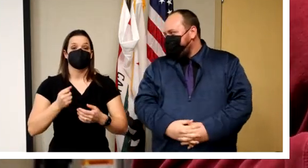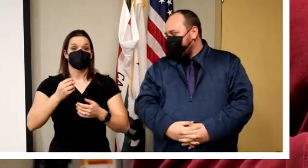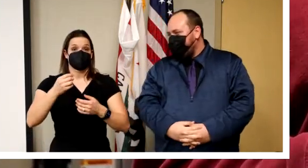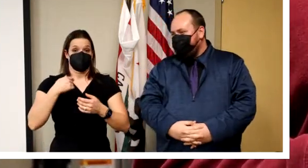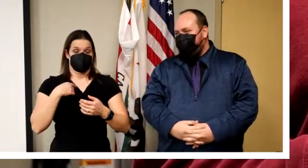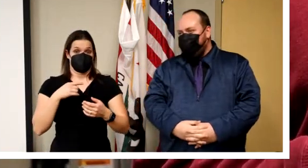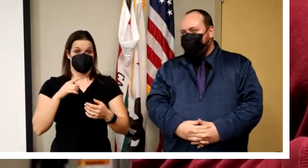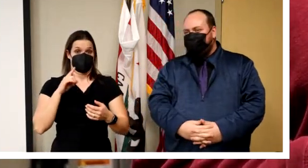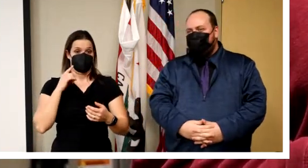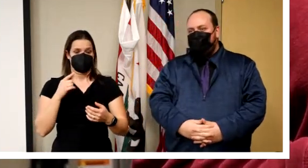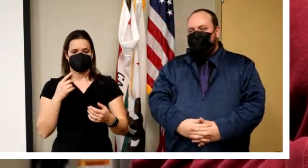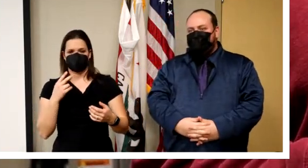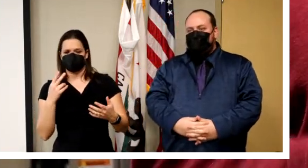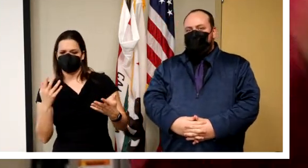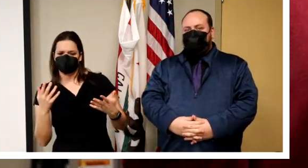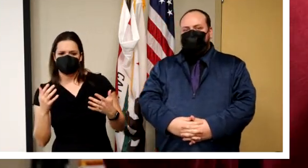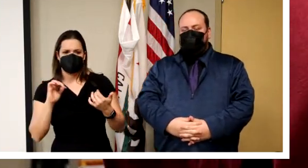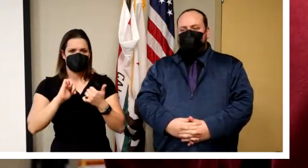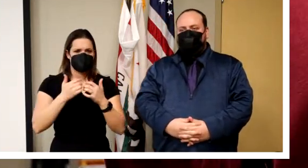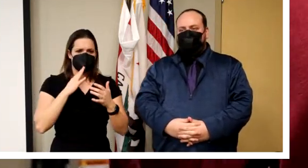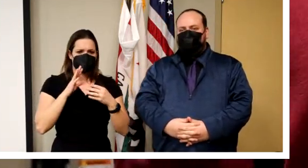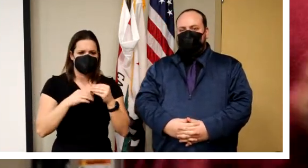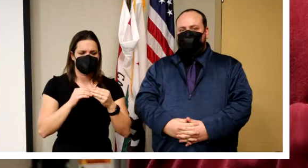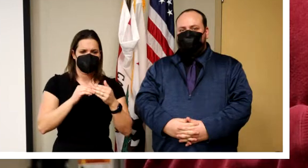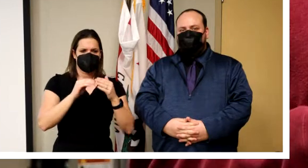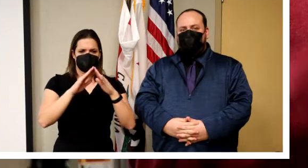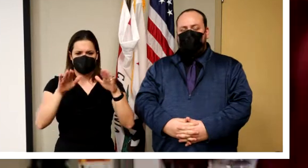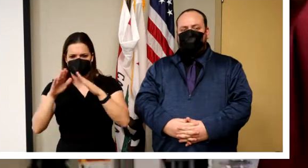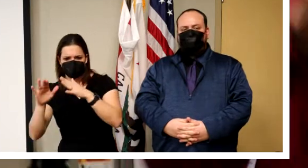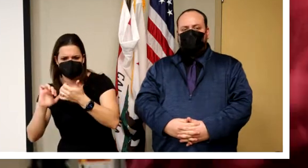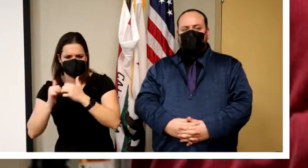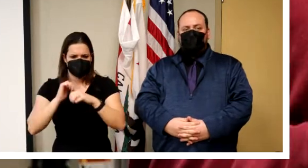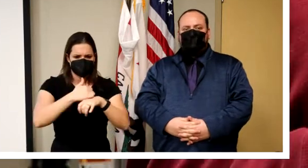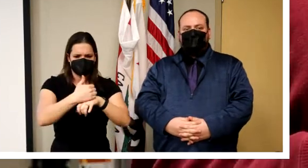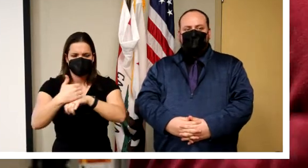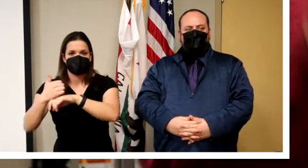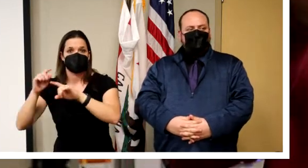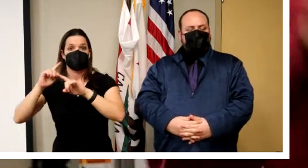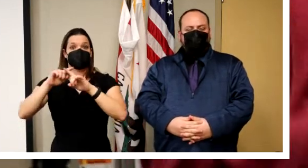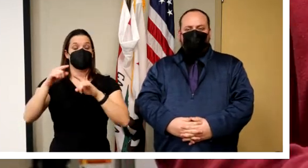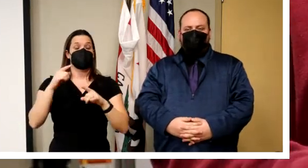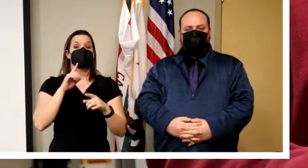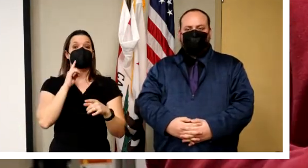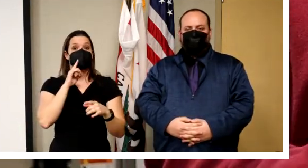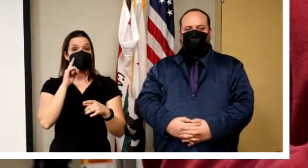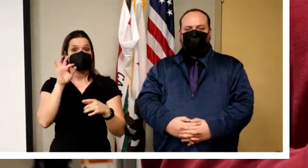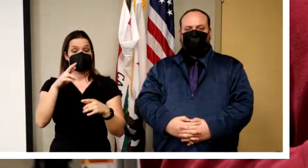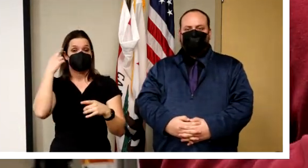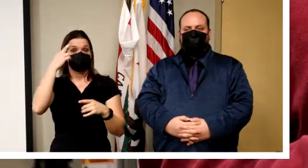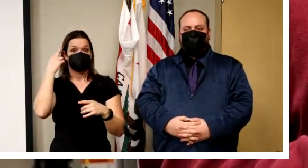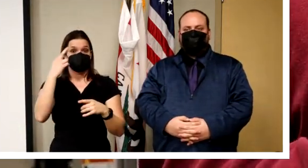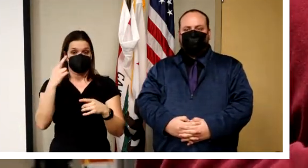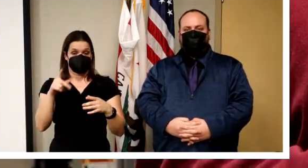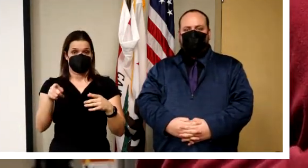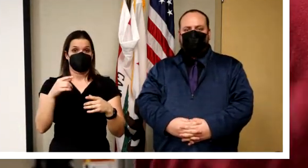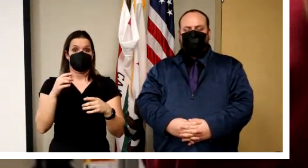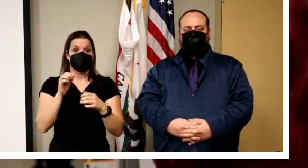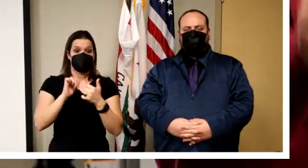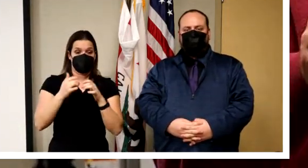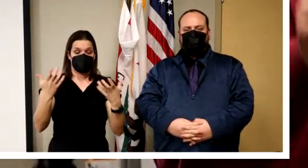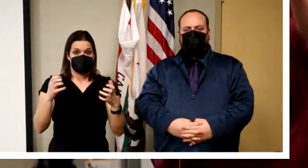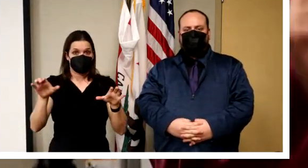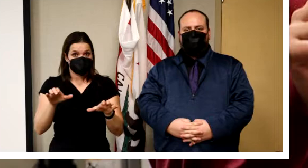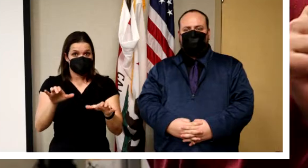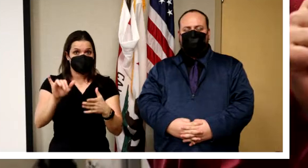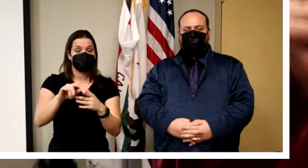so speculative in terms of housing, in terms of what happens. But the reality is that's a decision for this board to make in terms of how they want to do